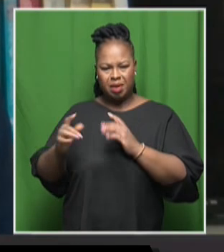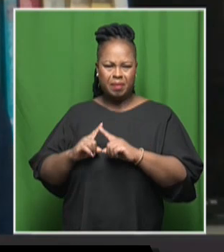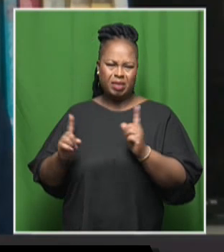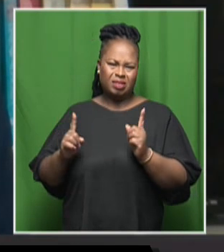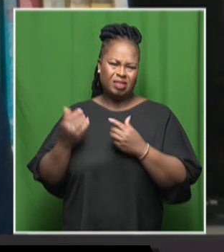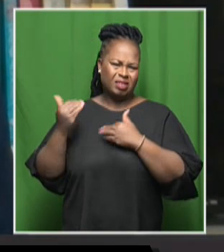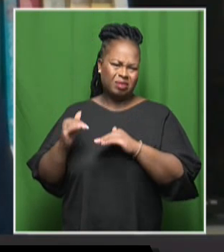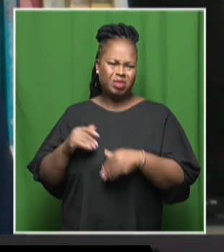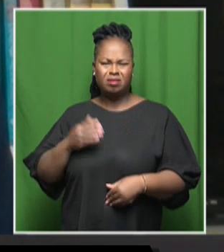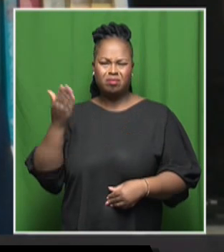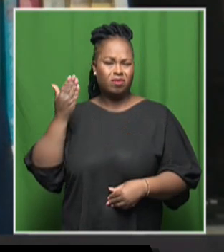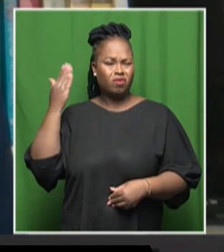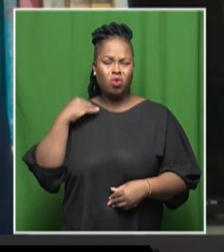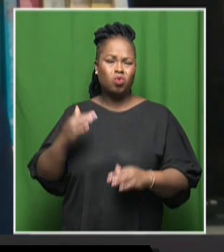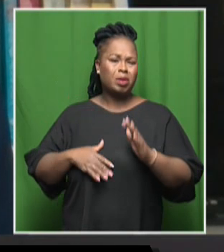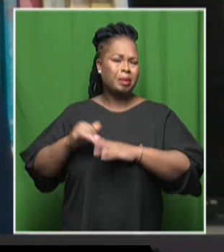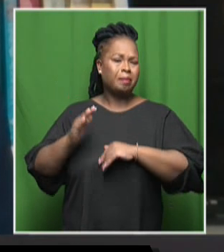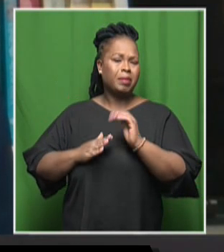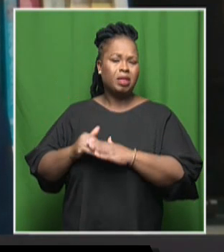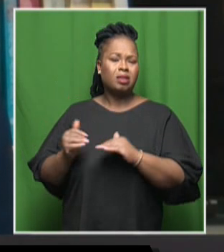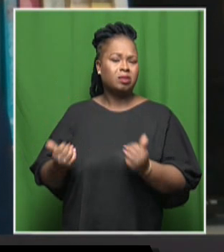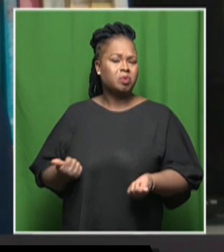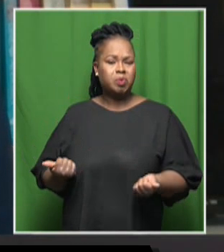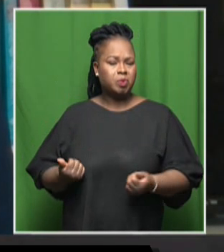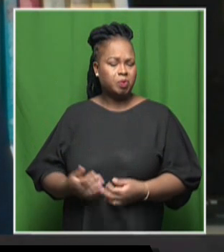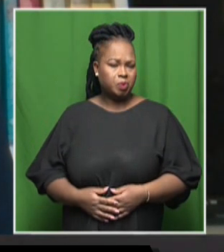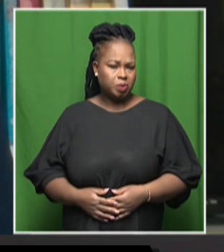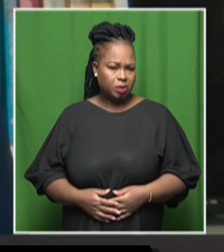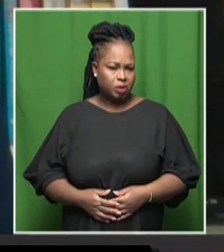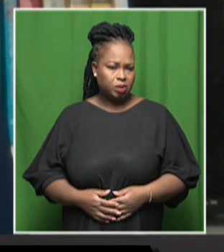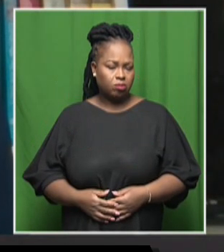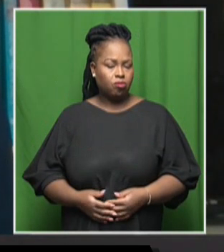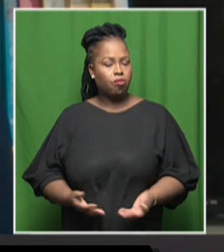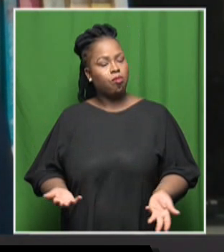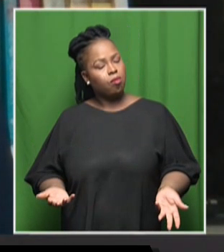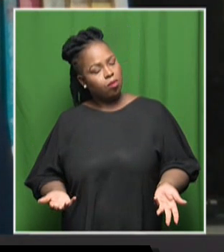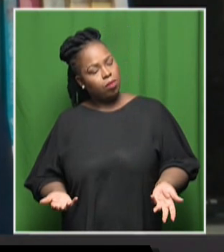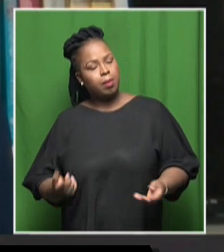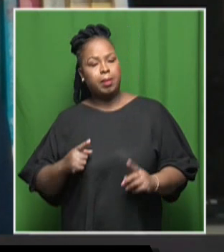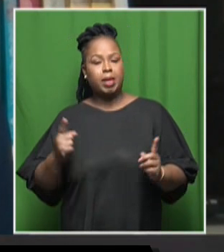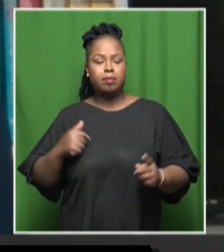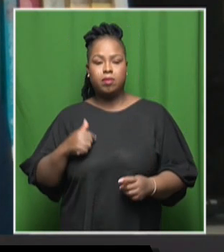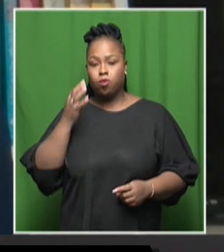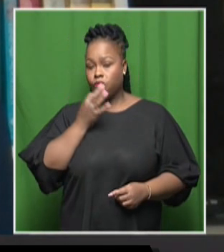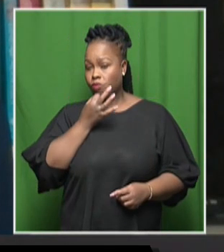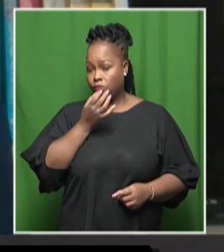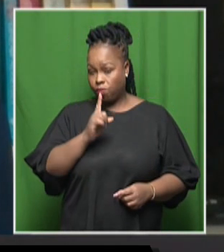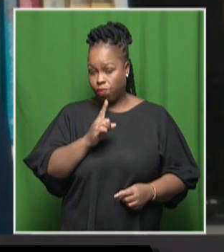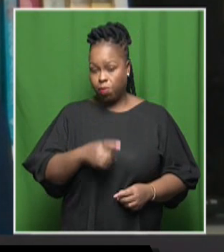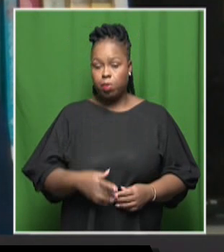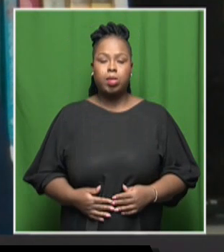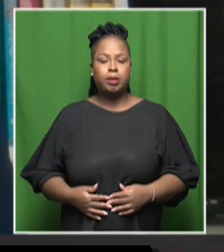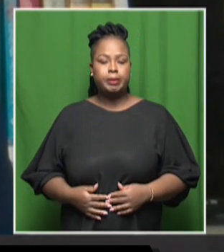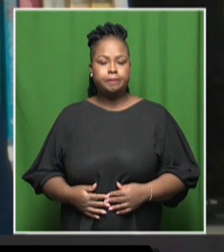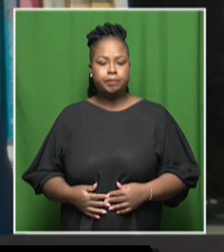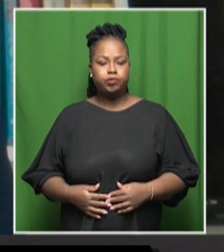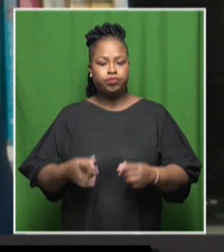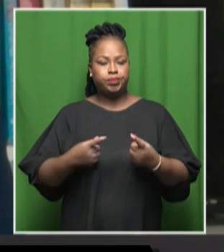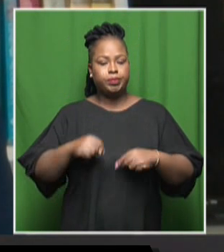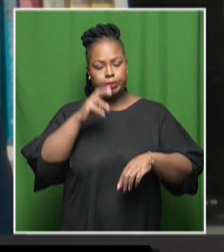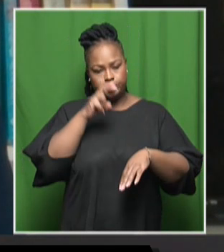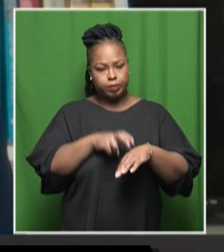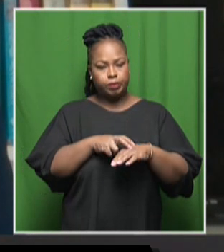limited. We've built many of the dams that we can build already. But what I can say, Sakina, where we have so much to